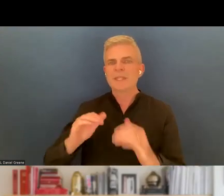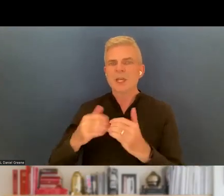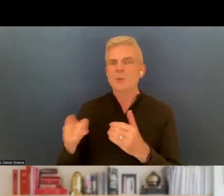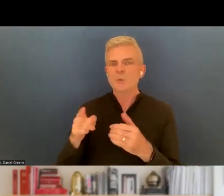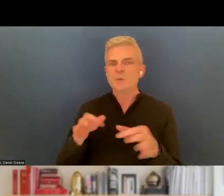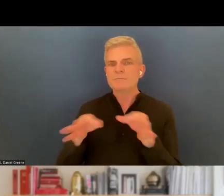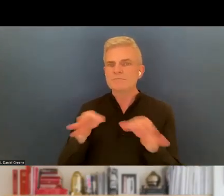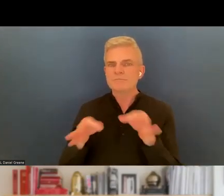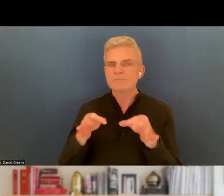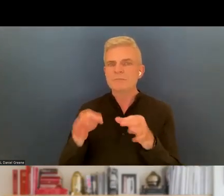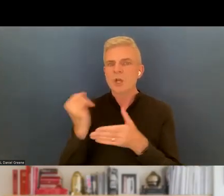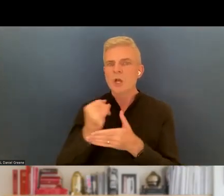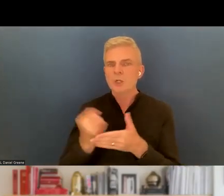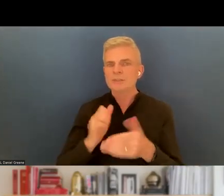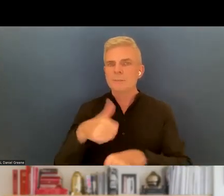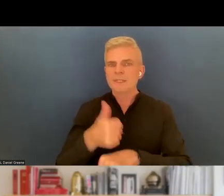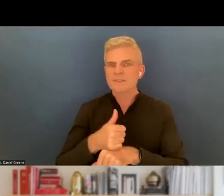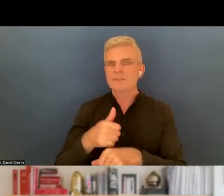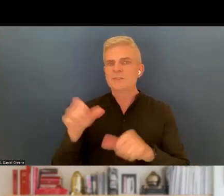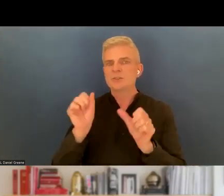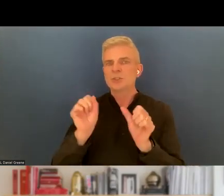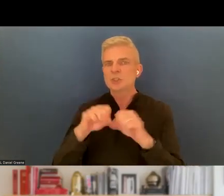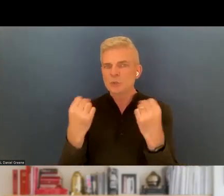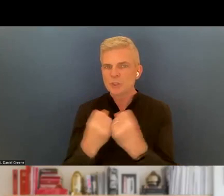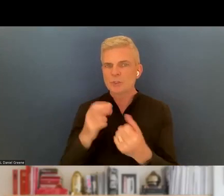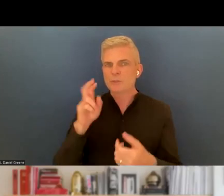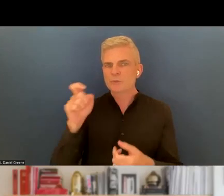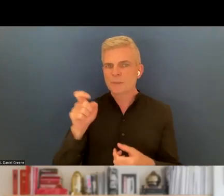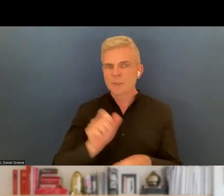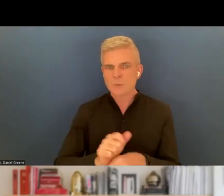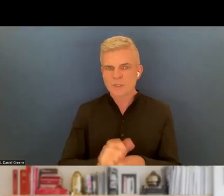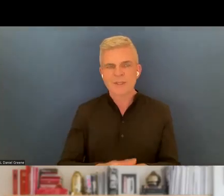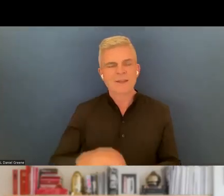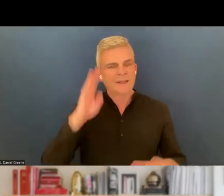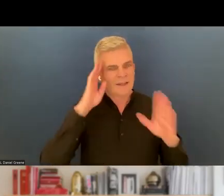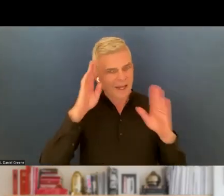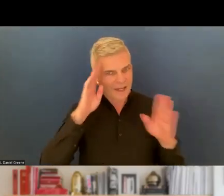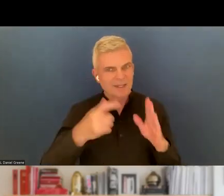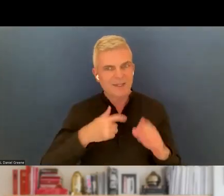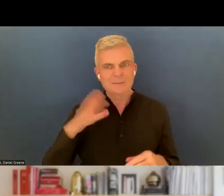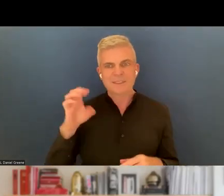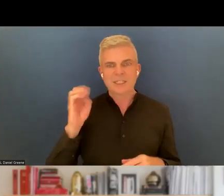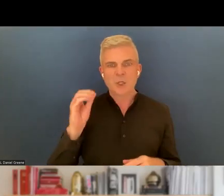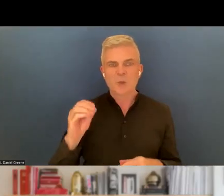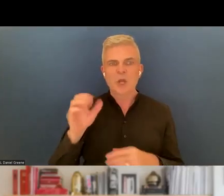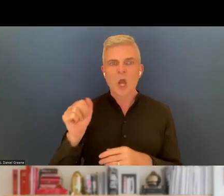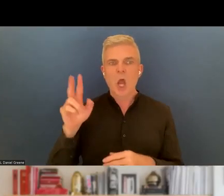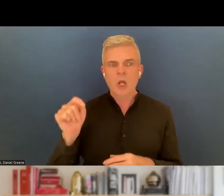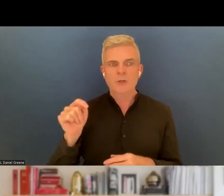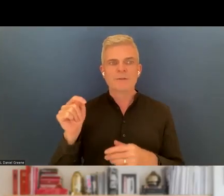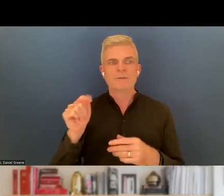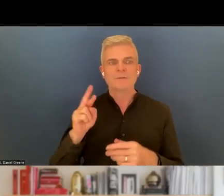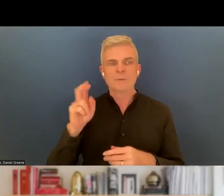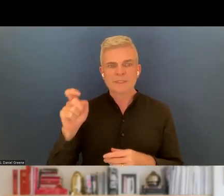works? Yes, thanks so much for having me, everybody. I'm Chris. I'm the CEO at Art Pharmacy. We enable healthcare